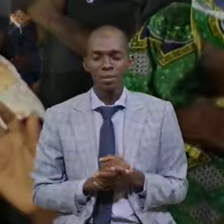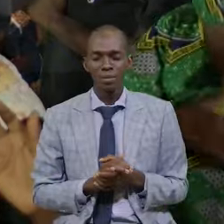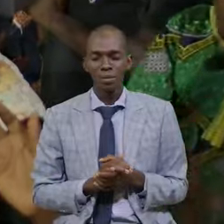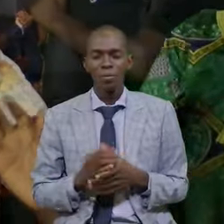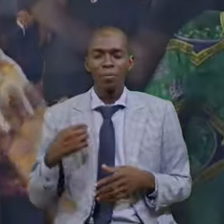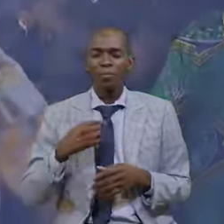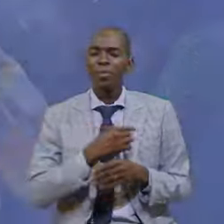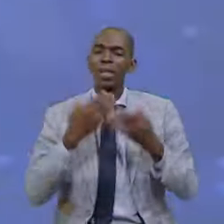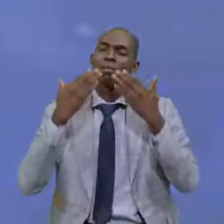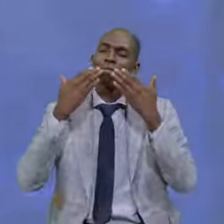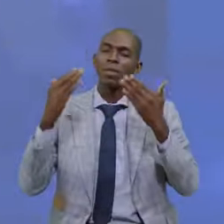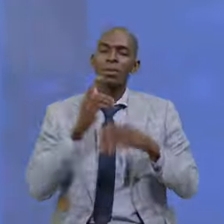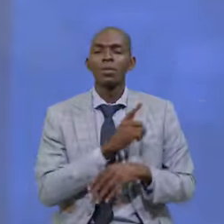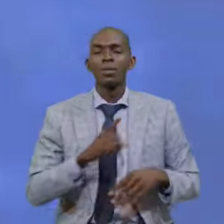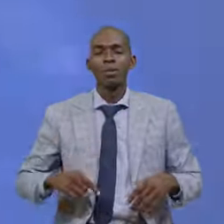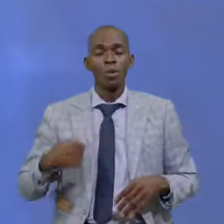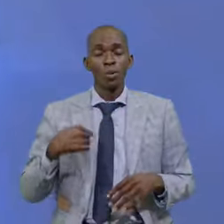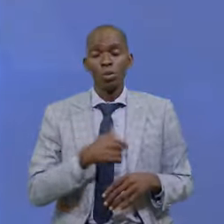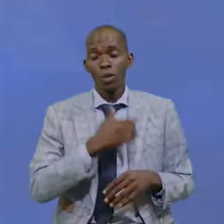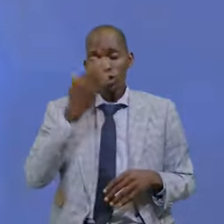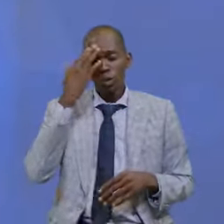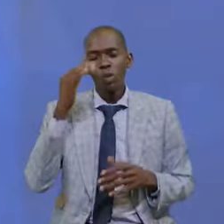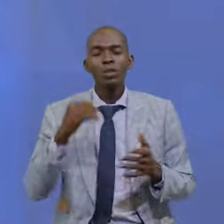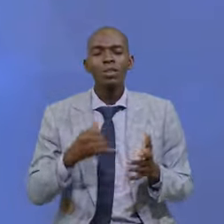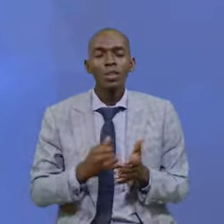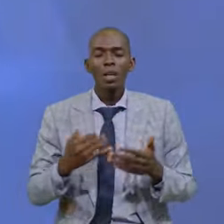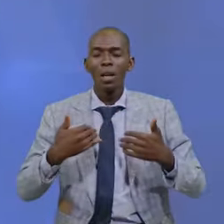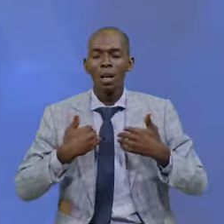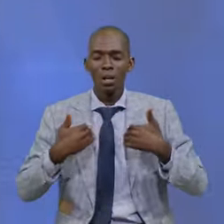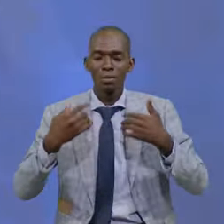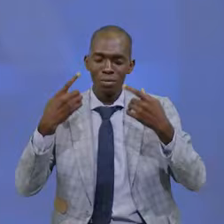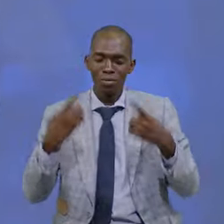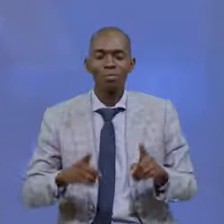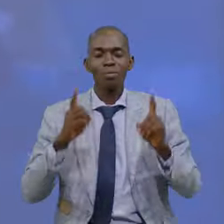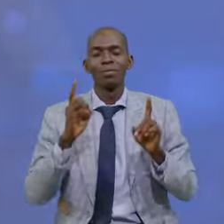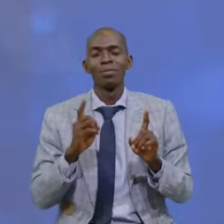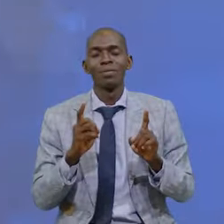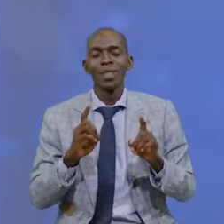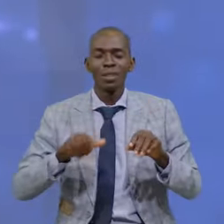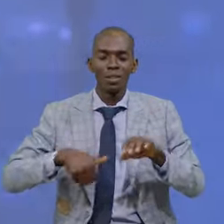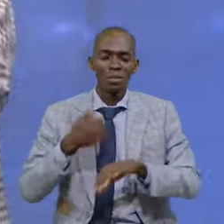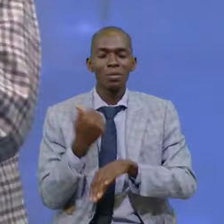you, Lord. And we know it is done. Confirmation,